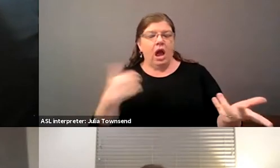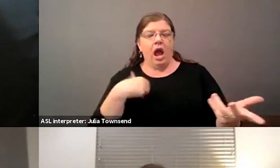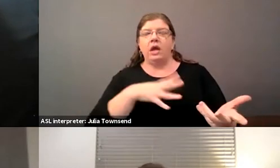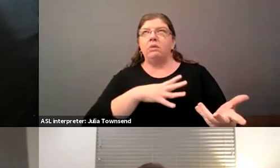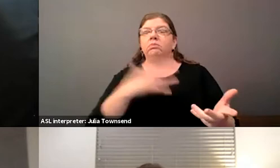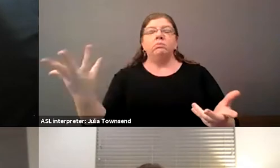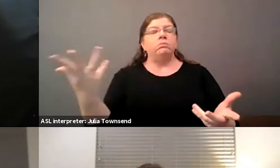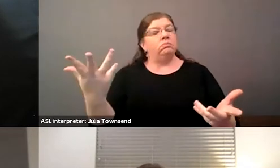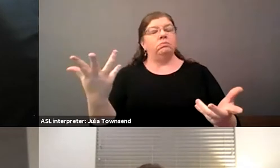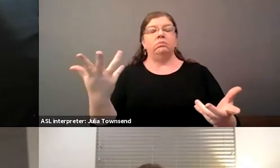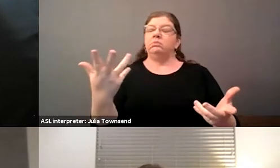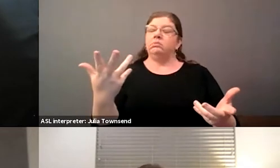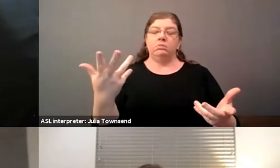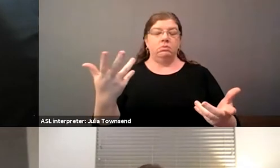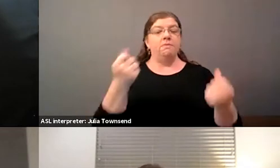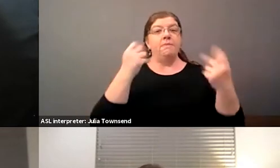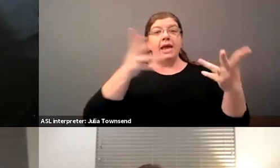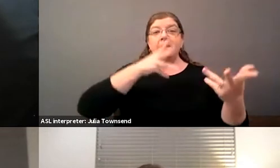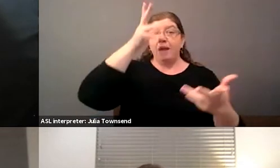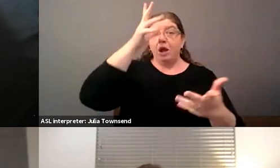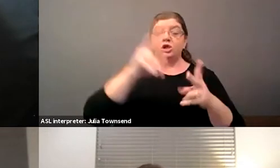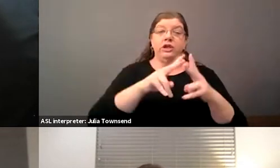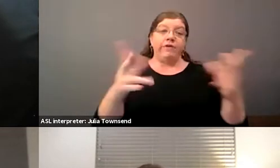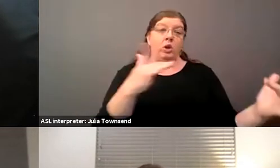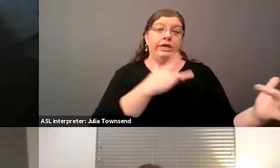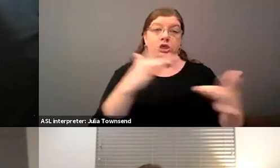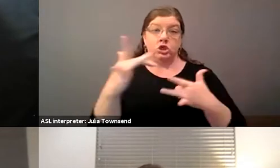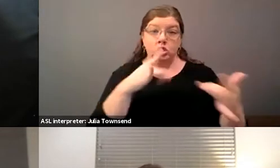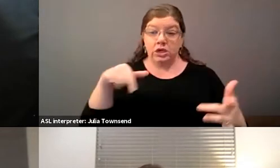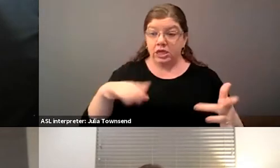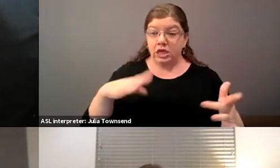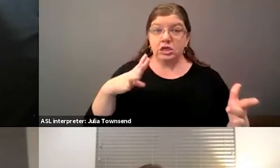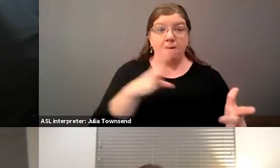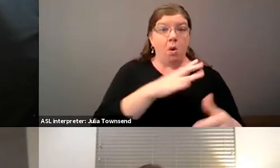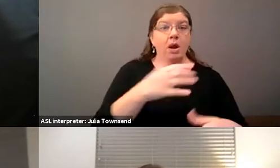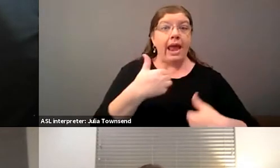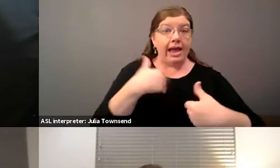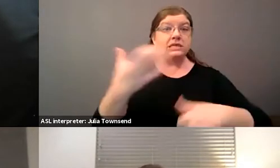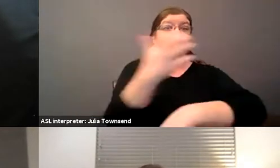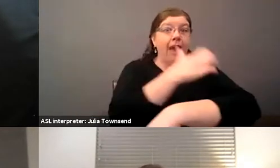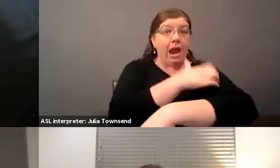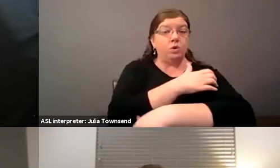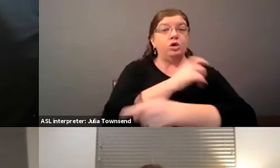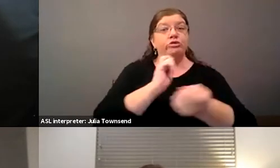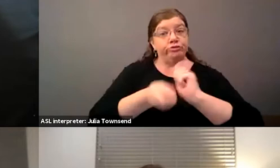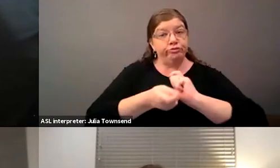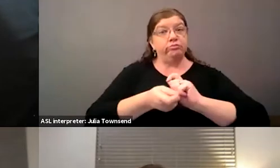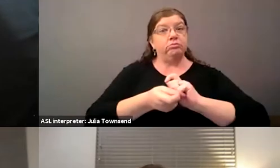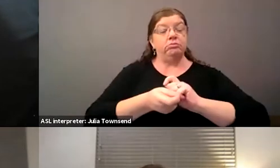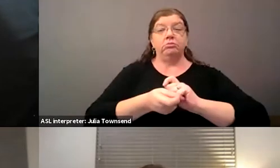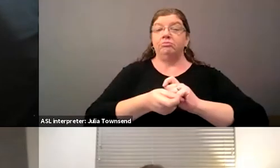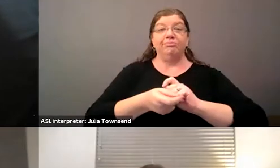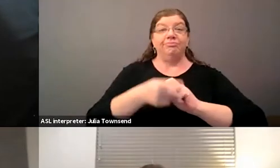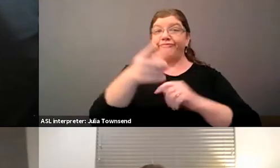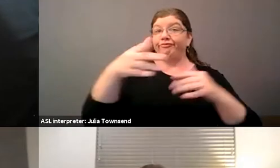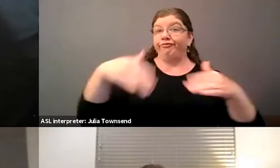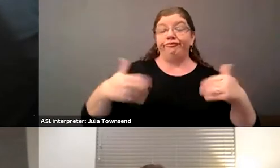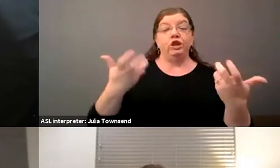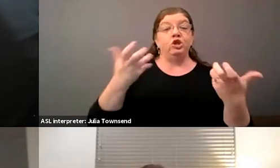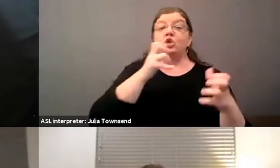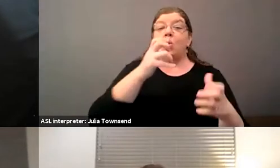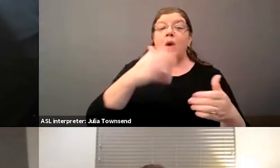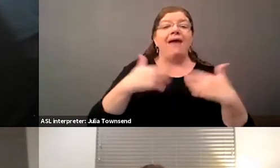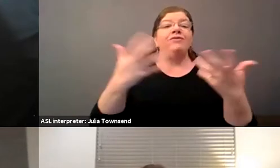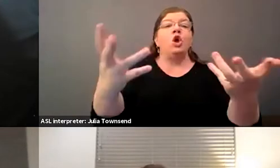i think a lot of parents are very concerned this board has the power to do something about it and yet you have to lack the will to do